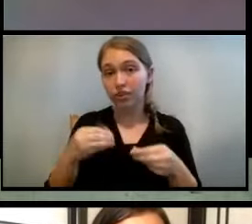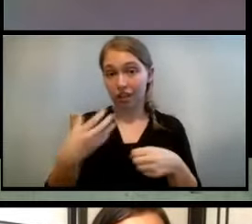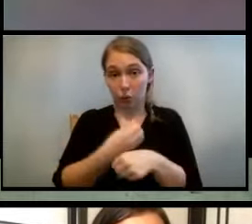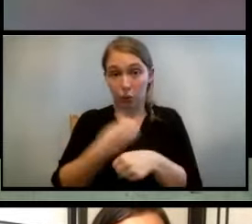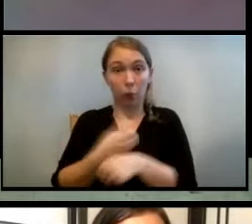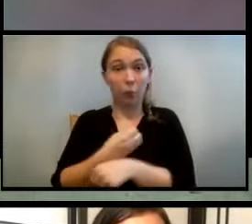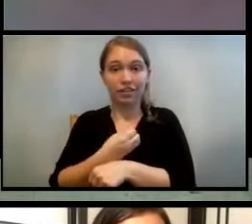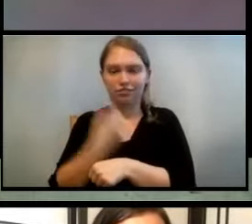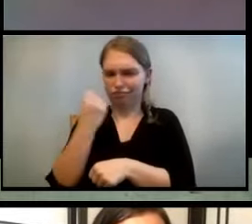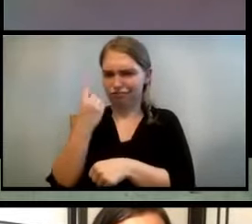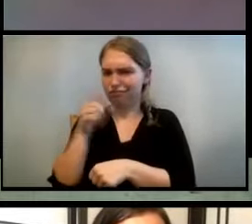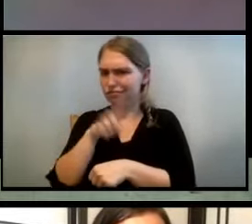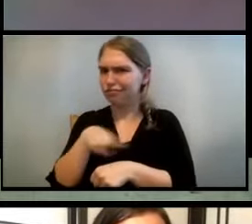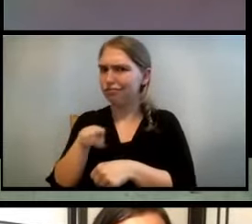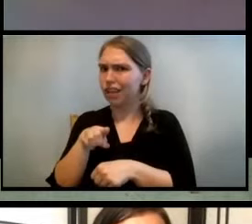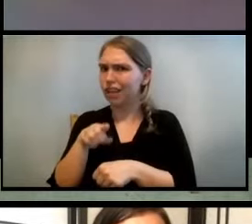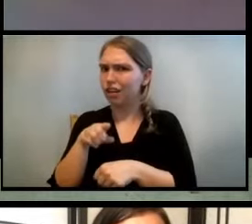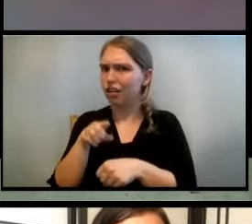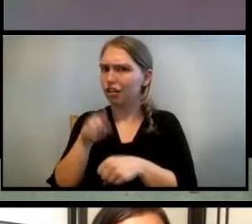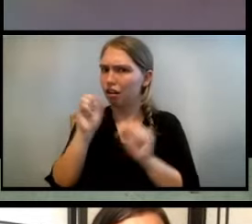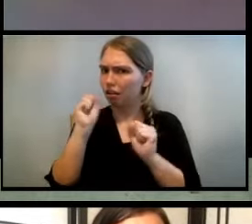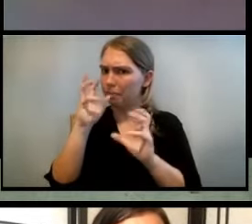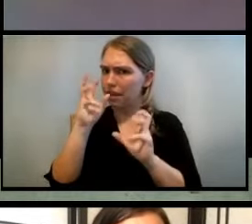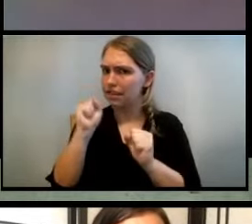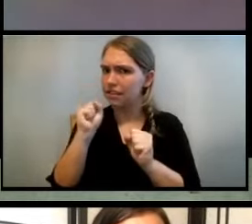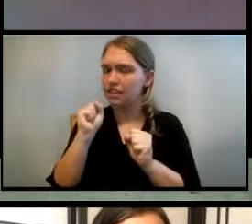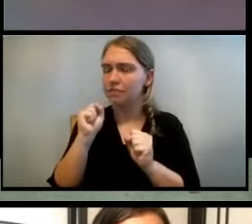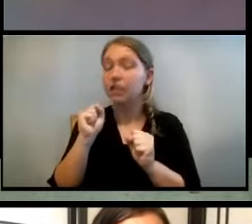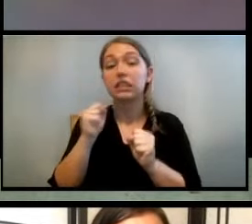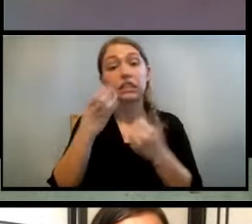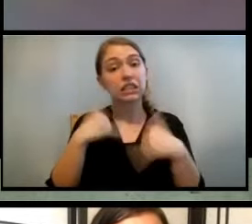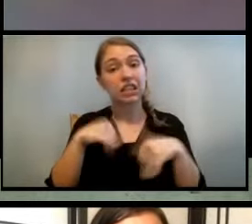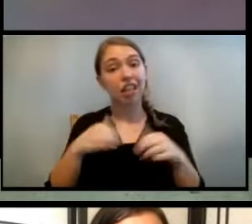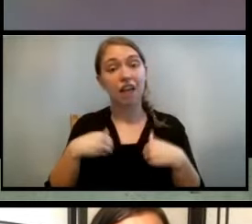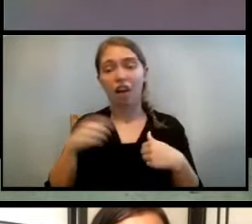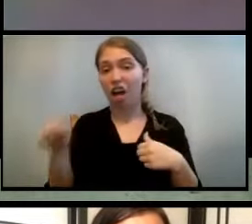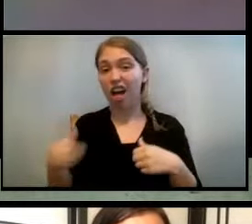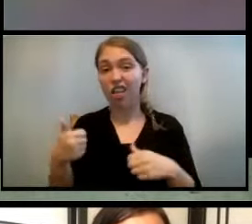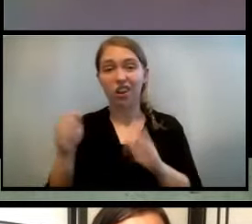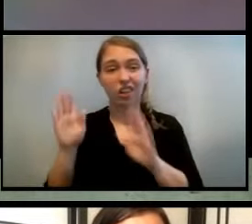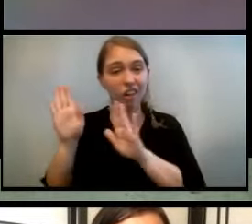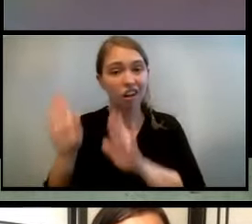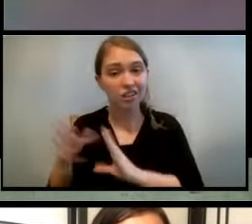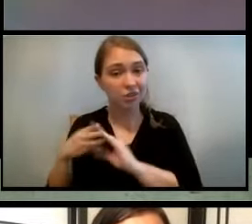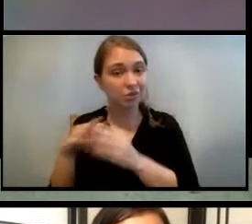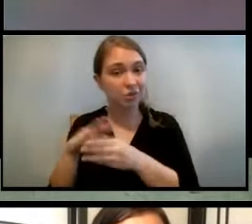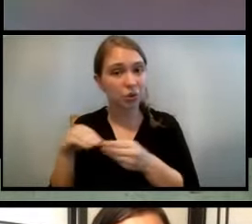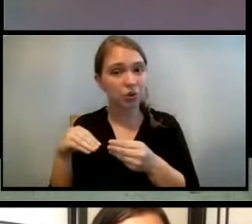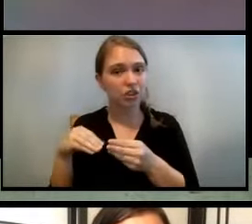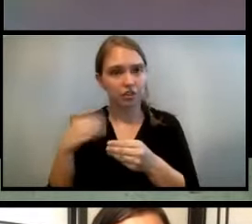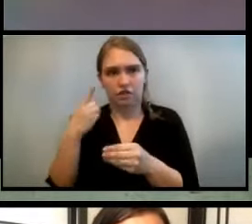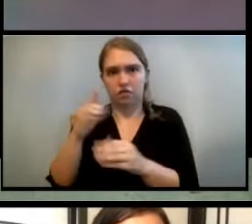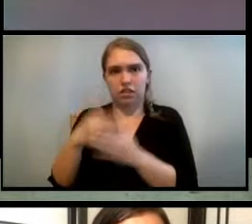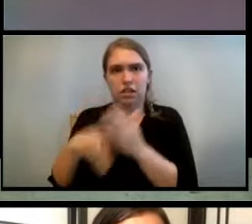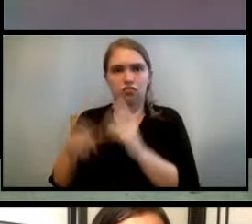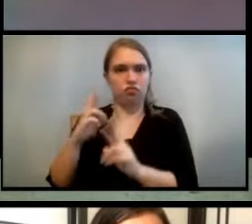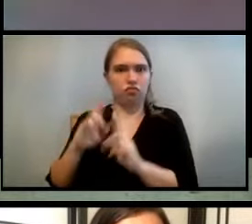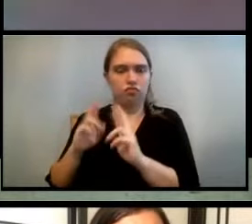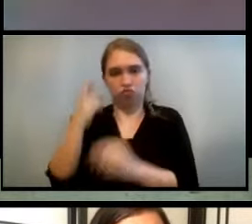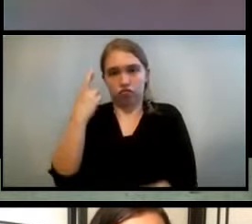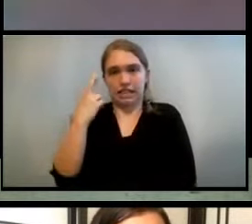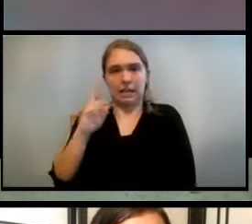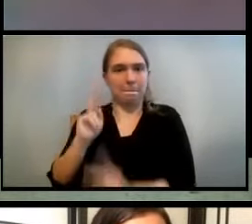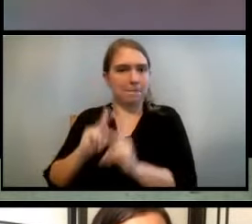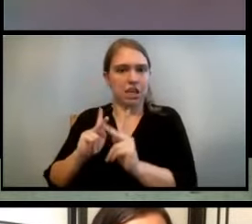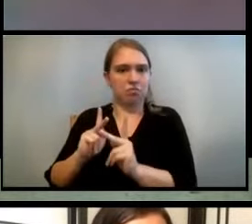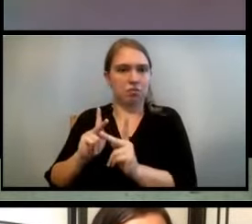really good, there are also a ton of other really good stories that for some reason nobody noticed, really. And